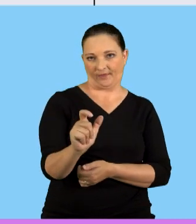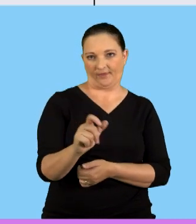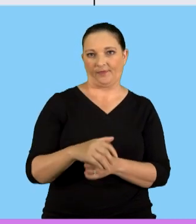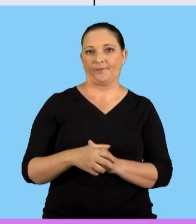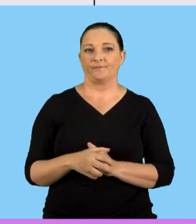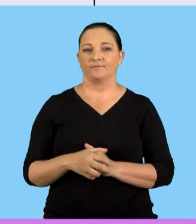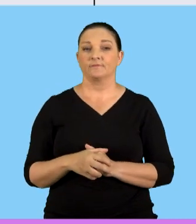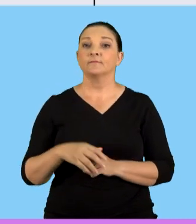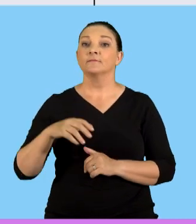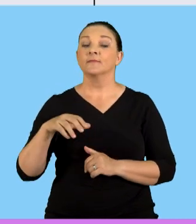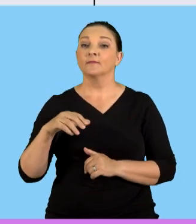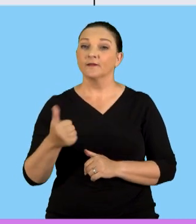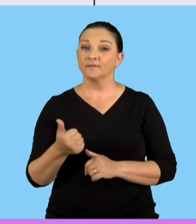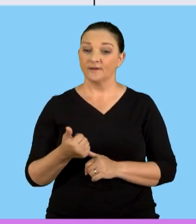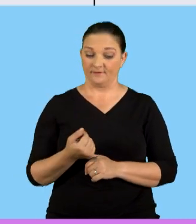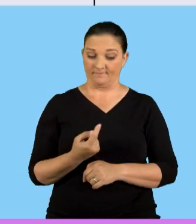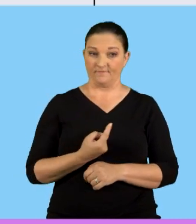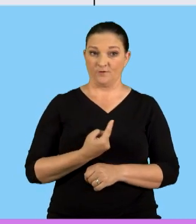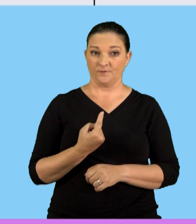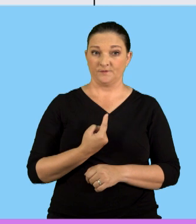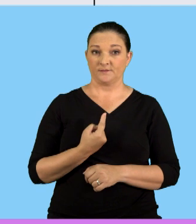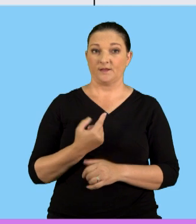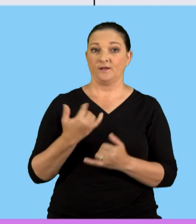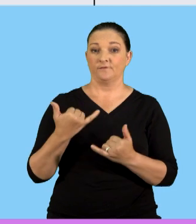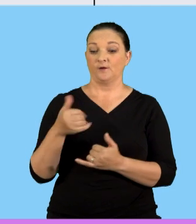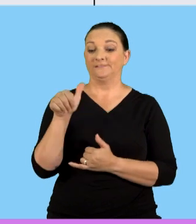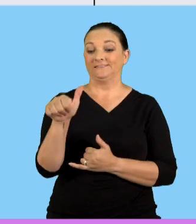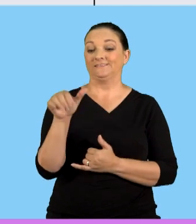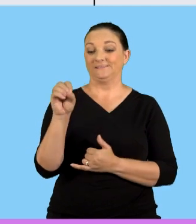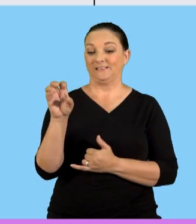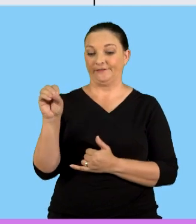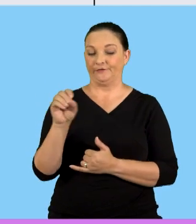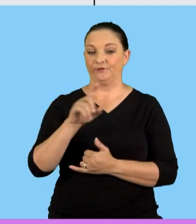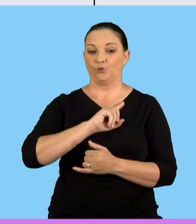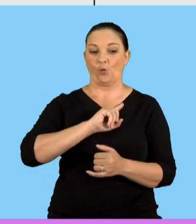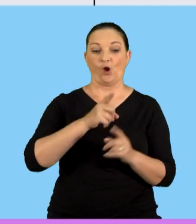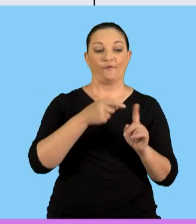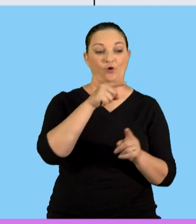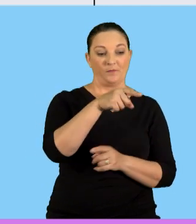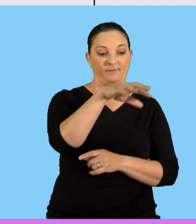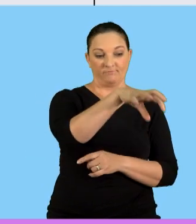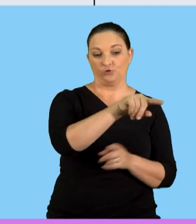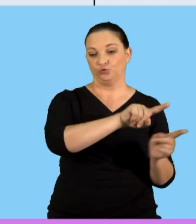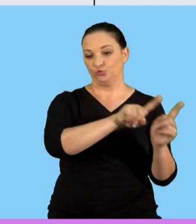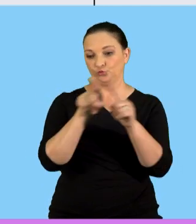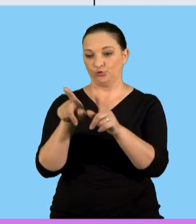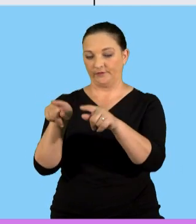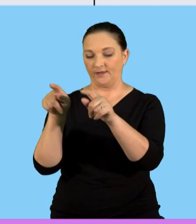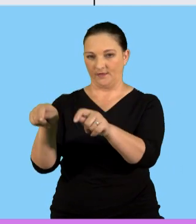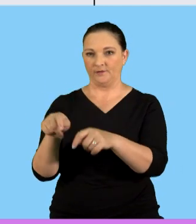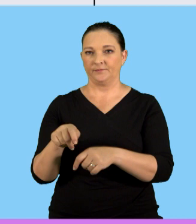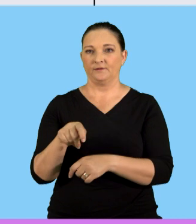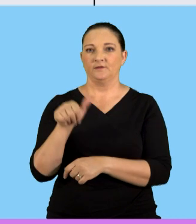budget, and then 600 Rand for Bright bus to get her to Cape Town. All